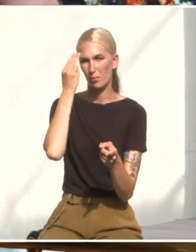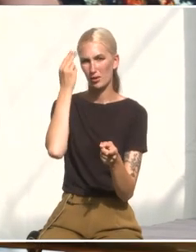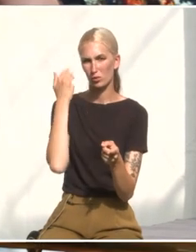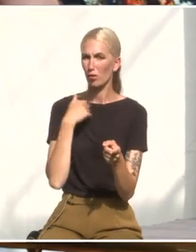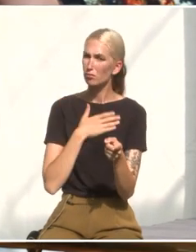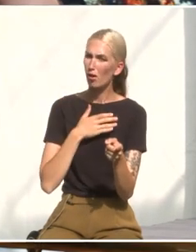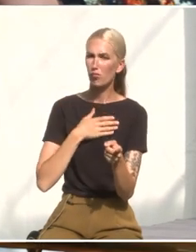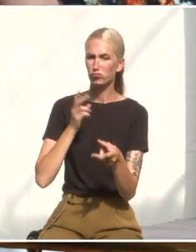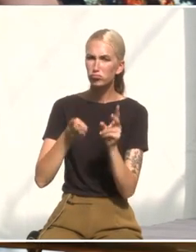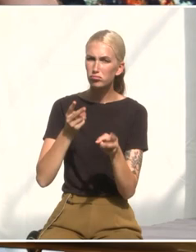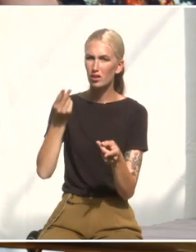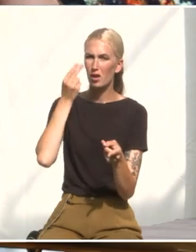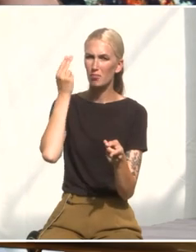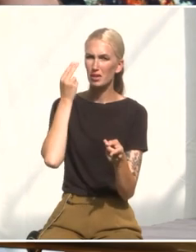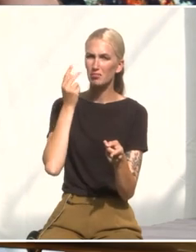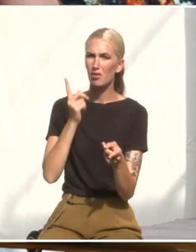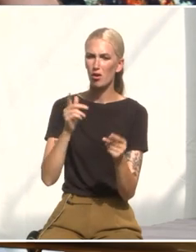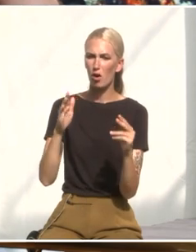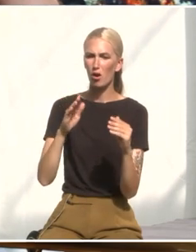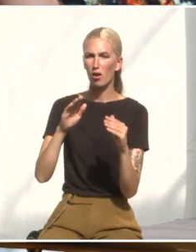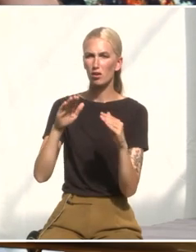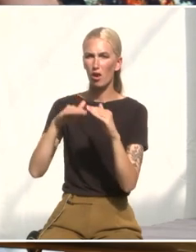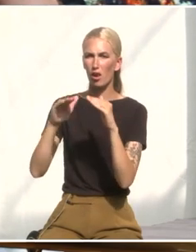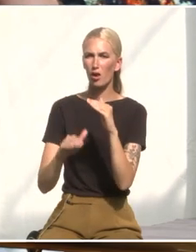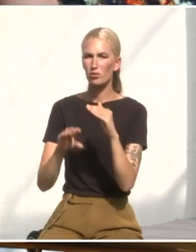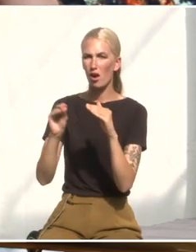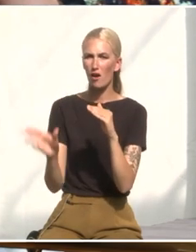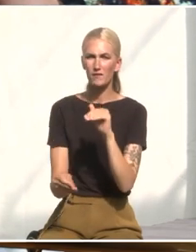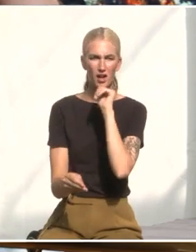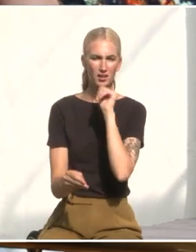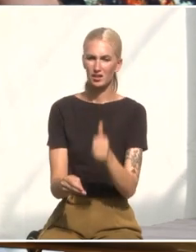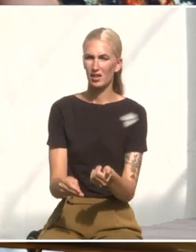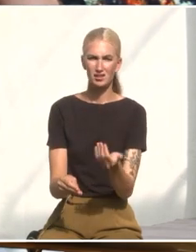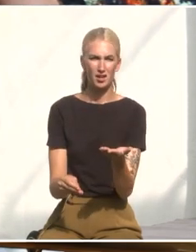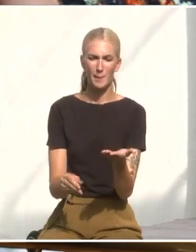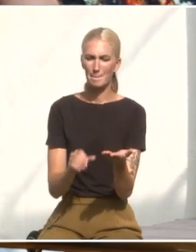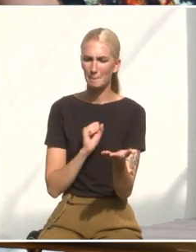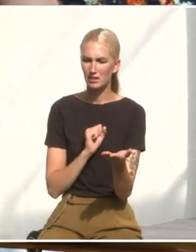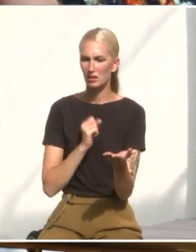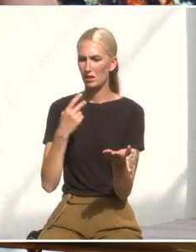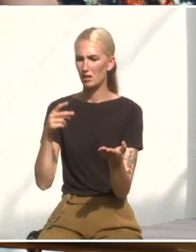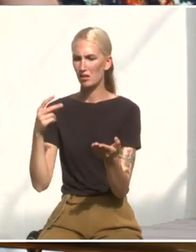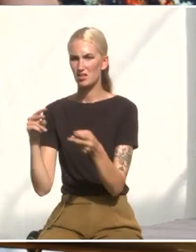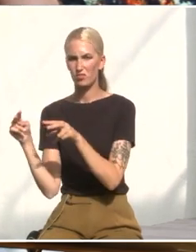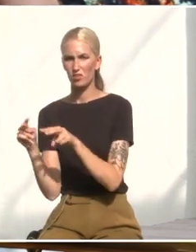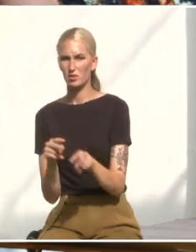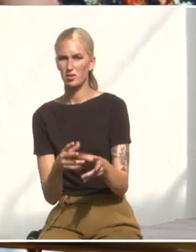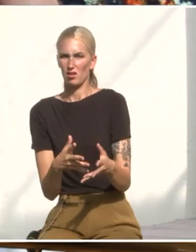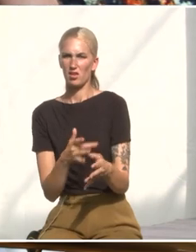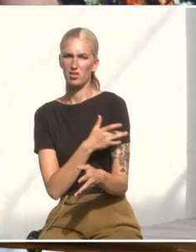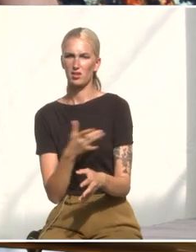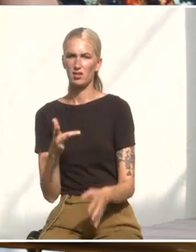food. But they couldn't do that in South Africa because then they were seen as too